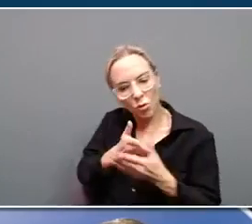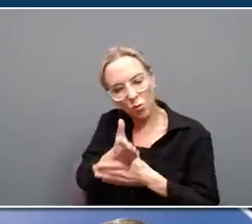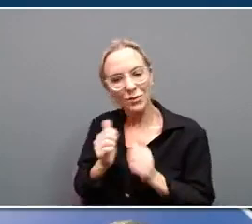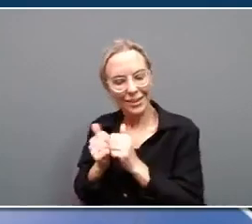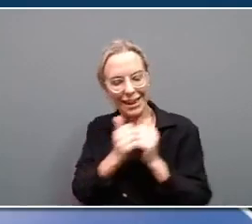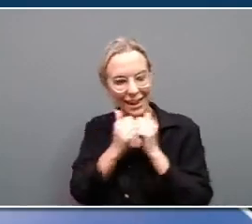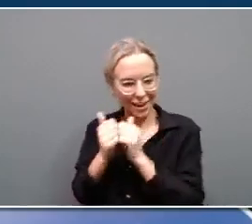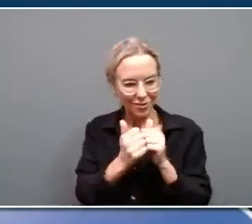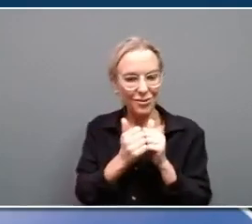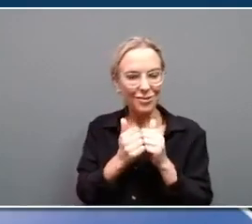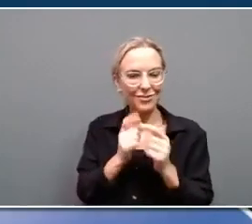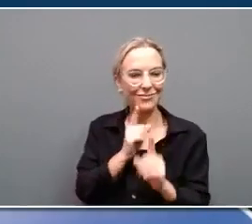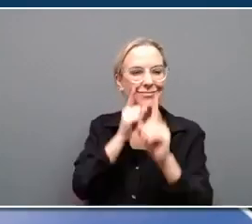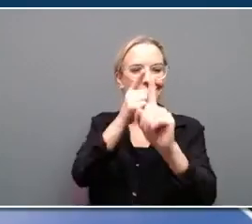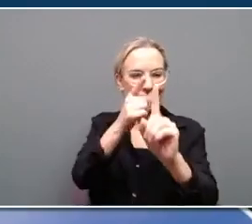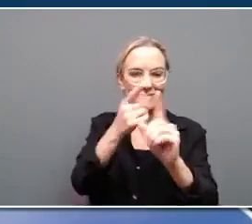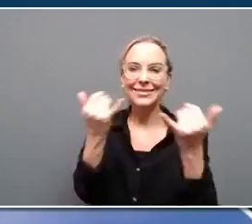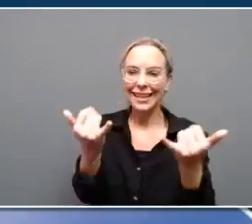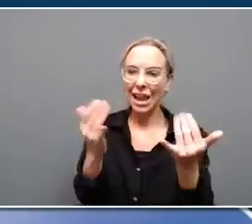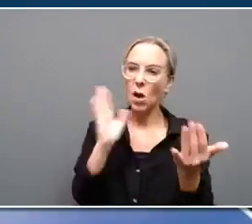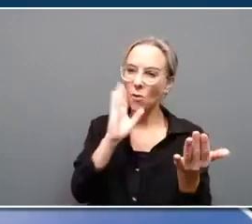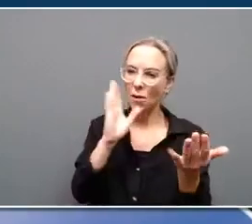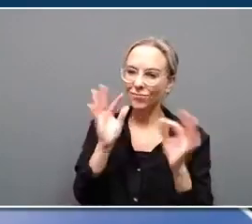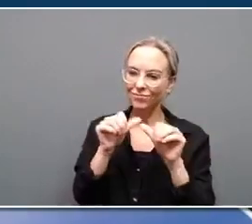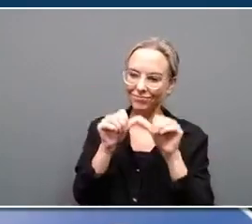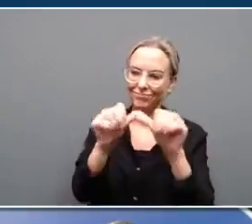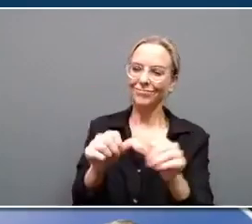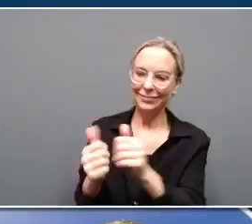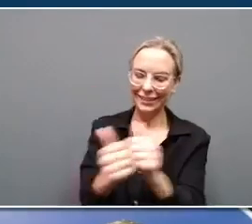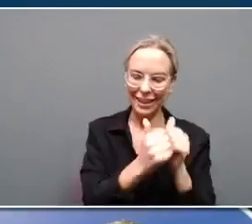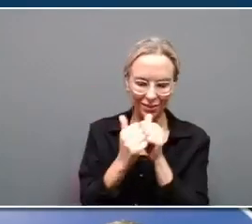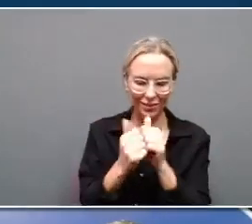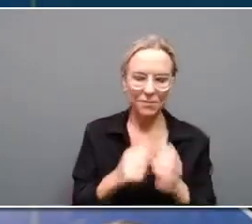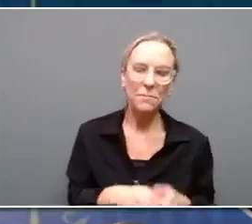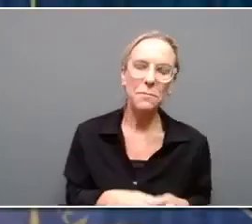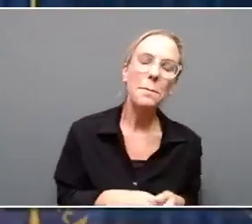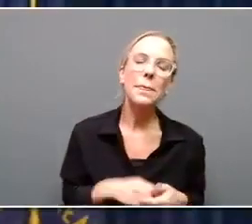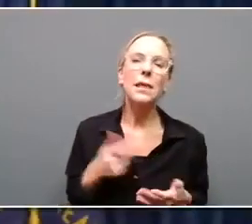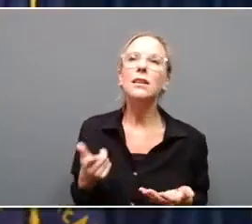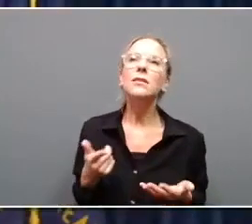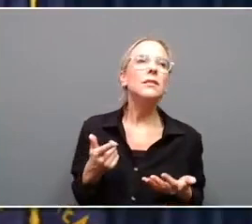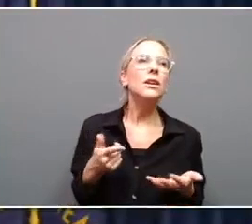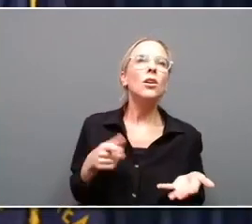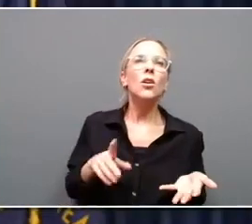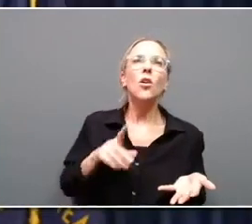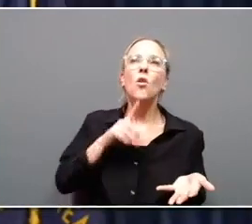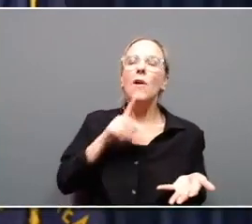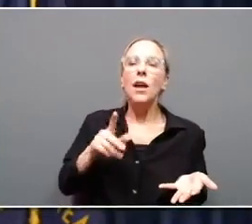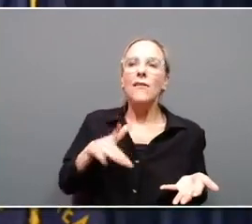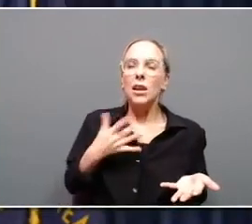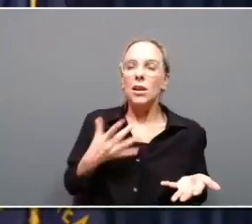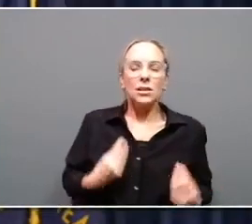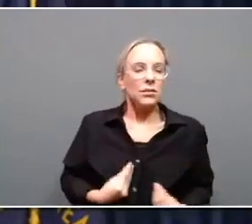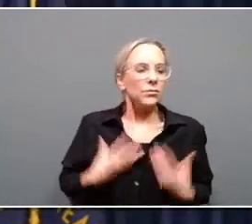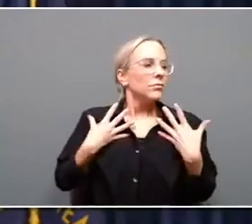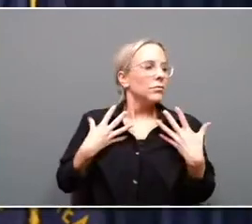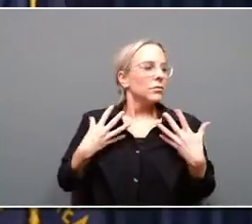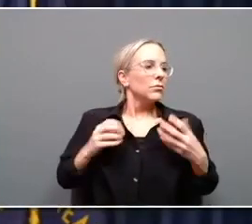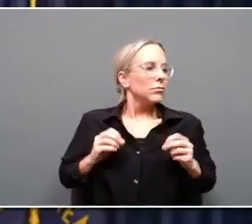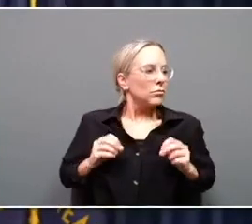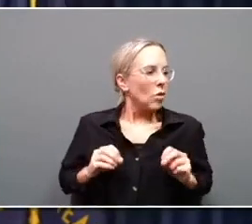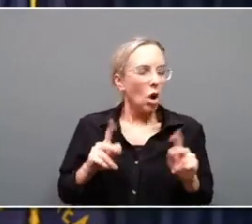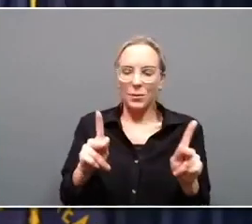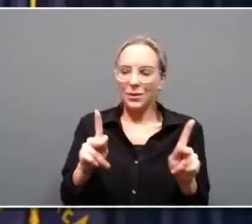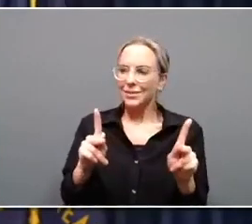those together. This is the brightest, most optimistic opportunity that I've certainly